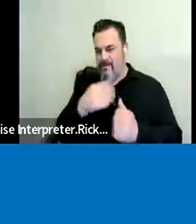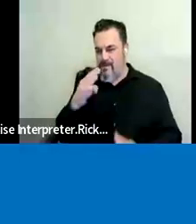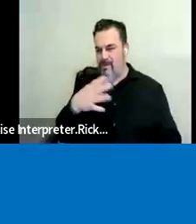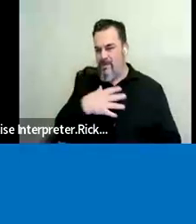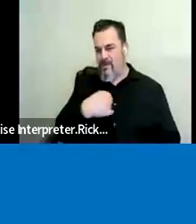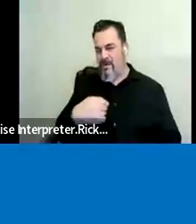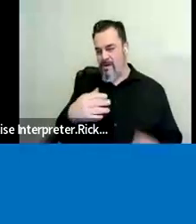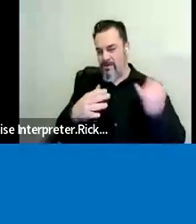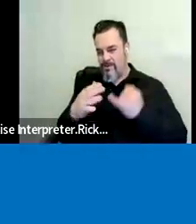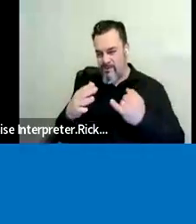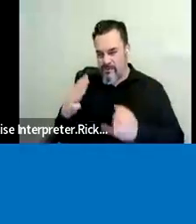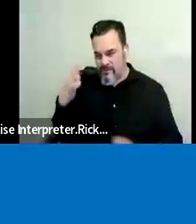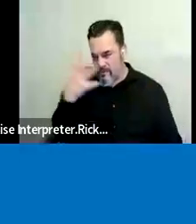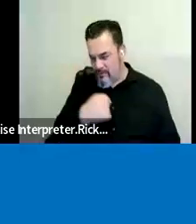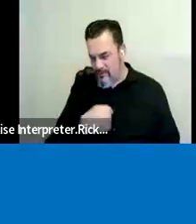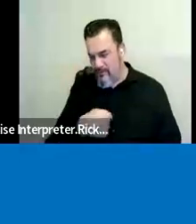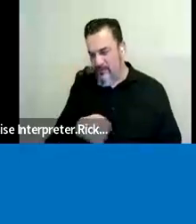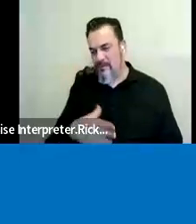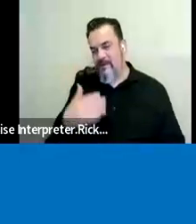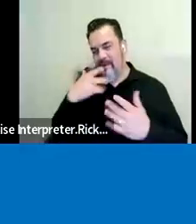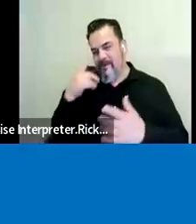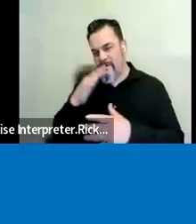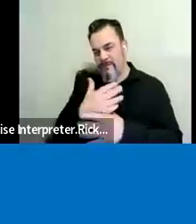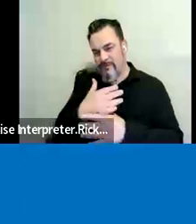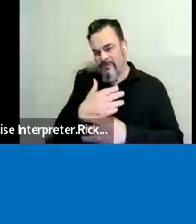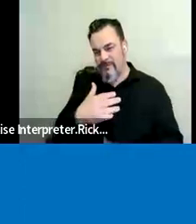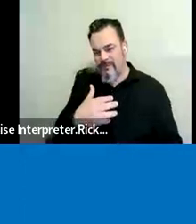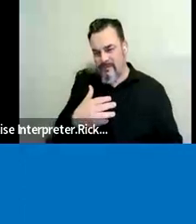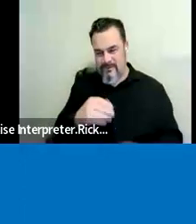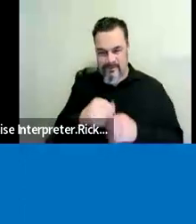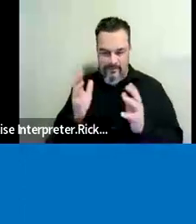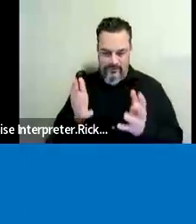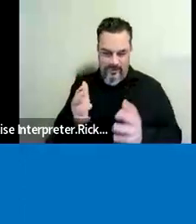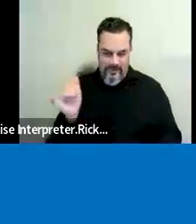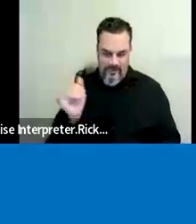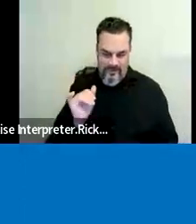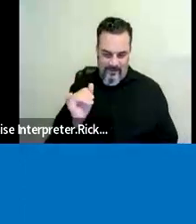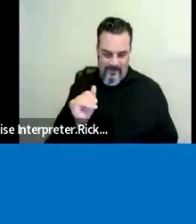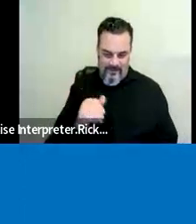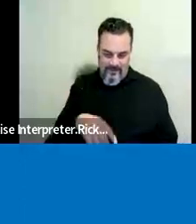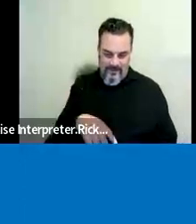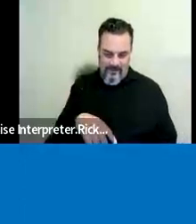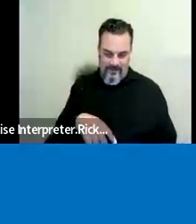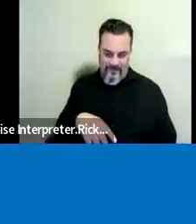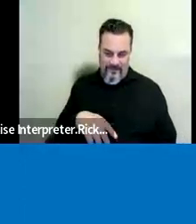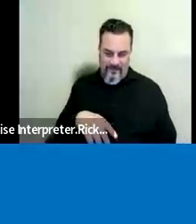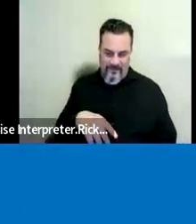Beautiful. Yeah, thanks. Right. Thanks for sharing, Joan, in the chat too. Not having thought about